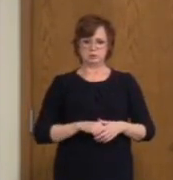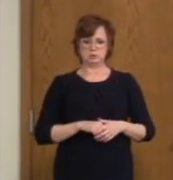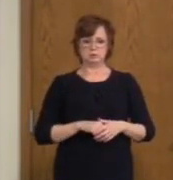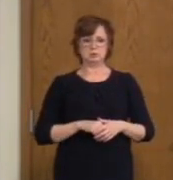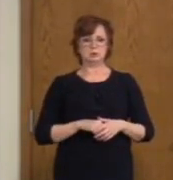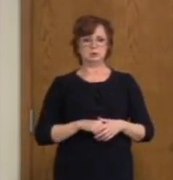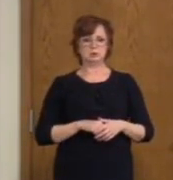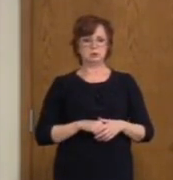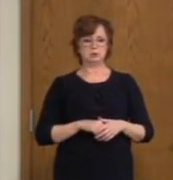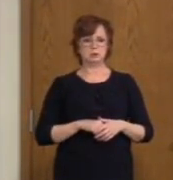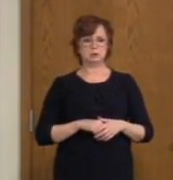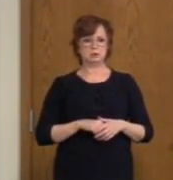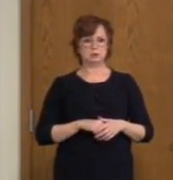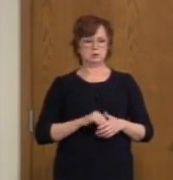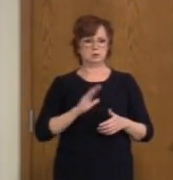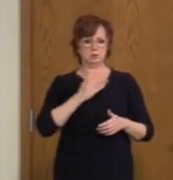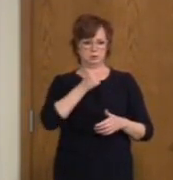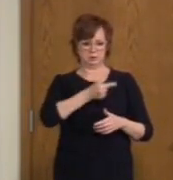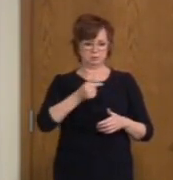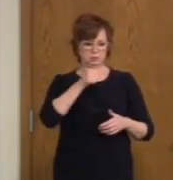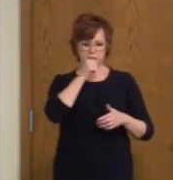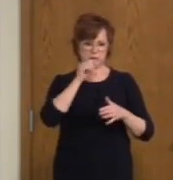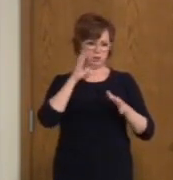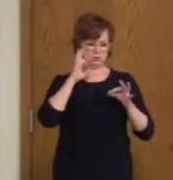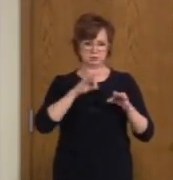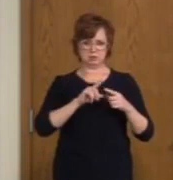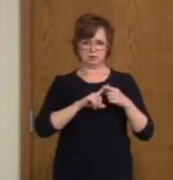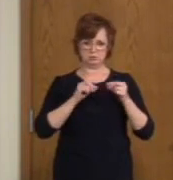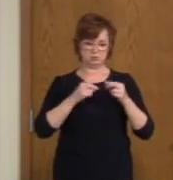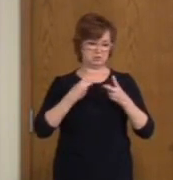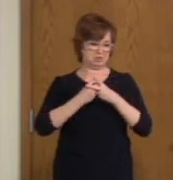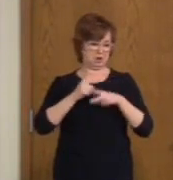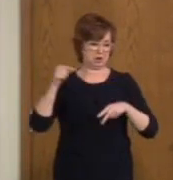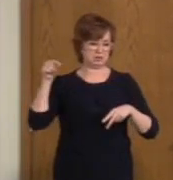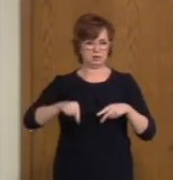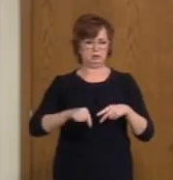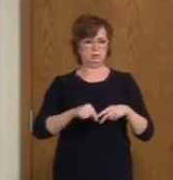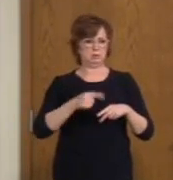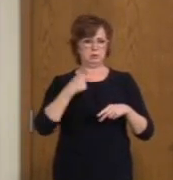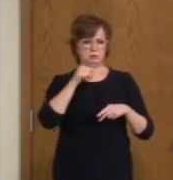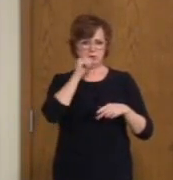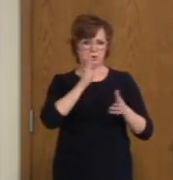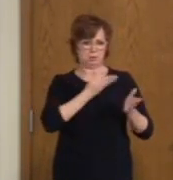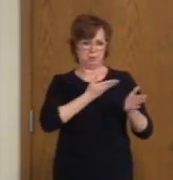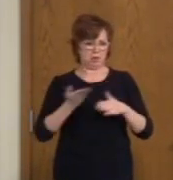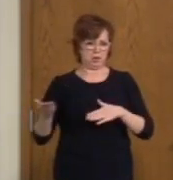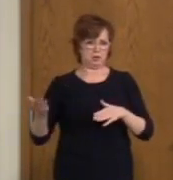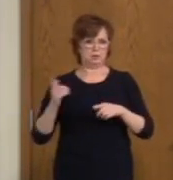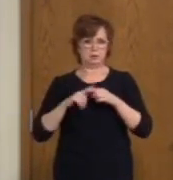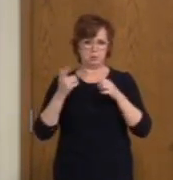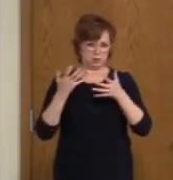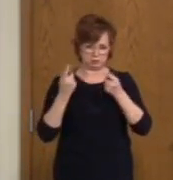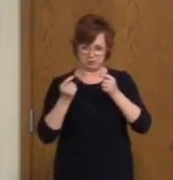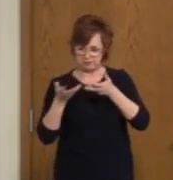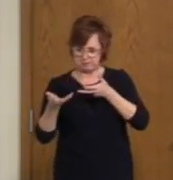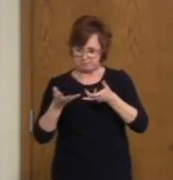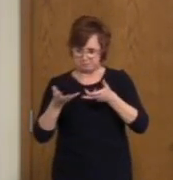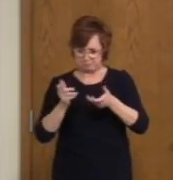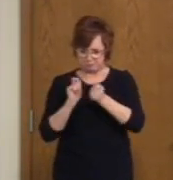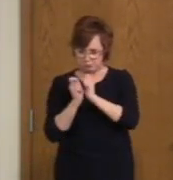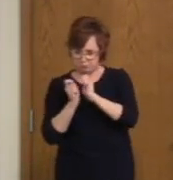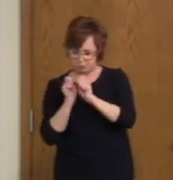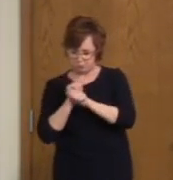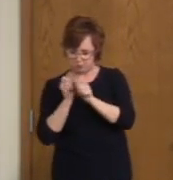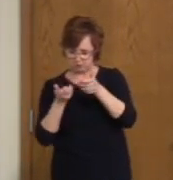And it's certainly not this government's first position, but we may have to make that decision in the days ahead. We're going to do everything that we can, and I know that Moose